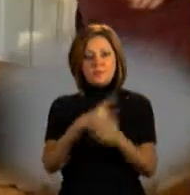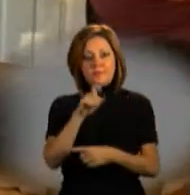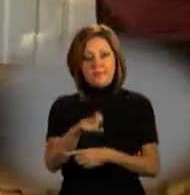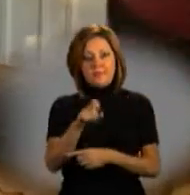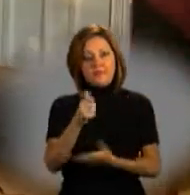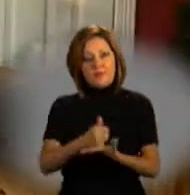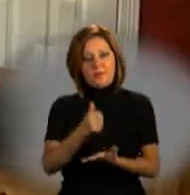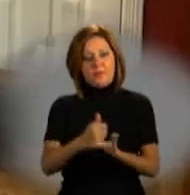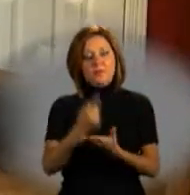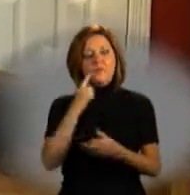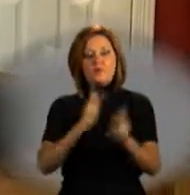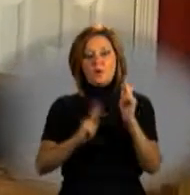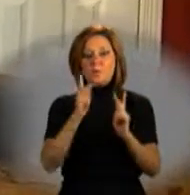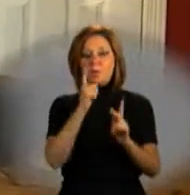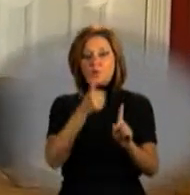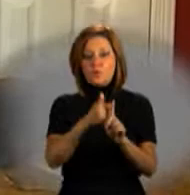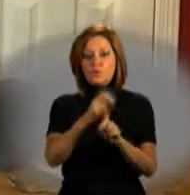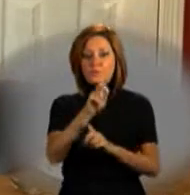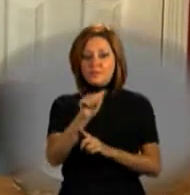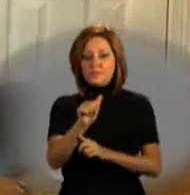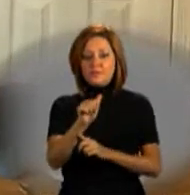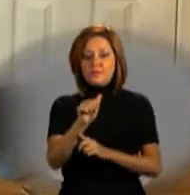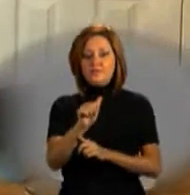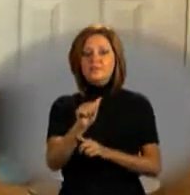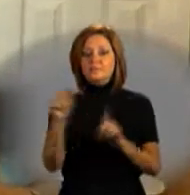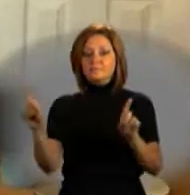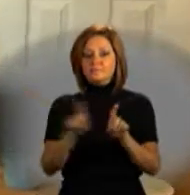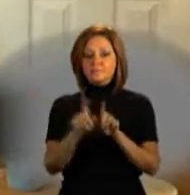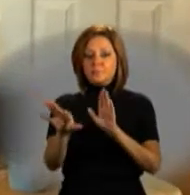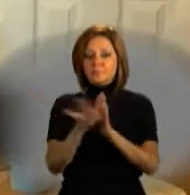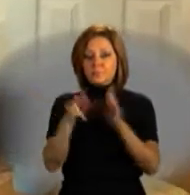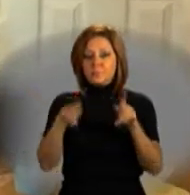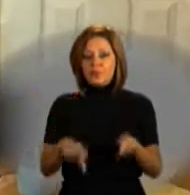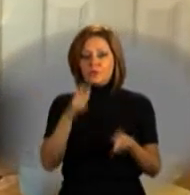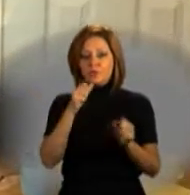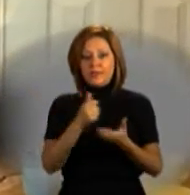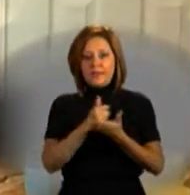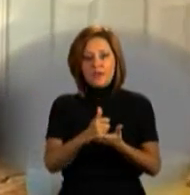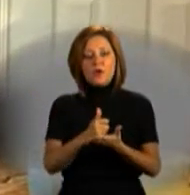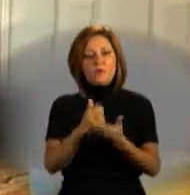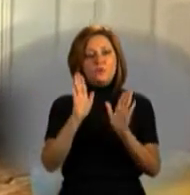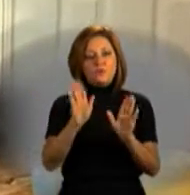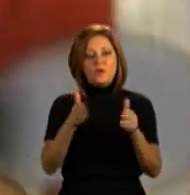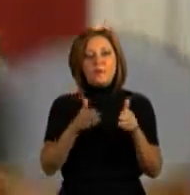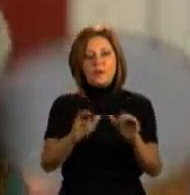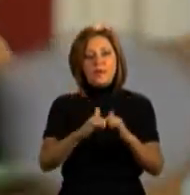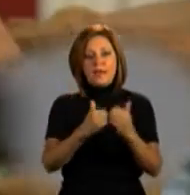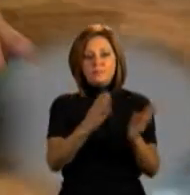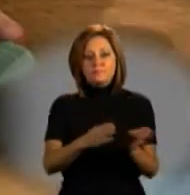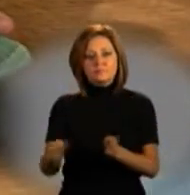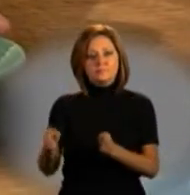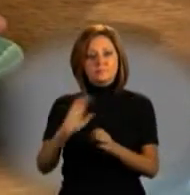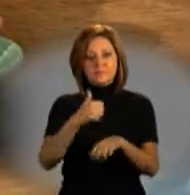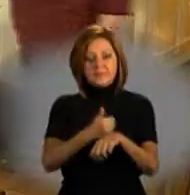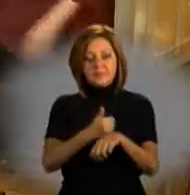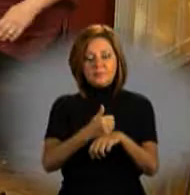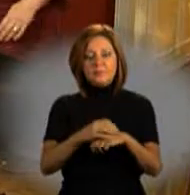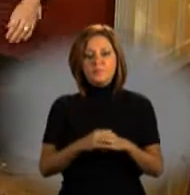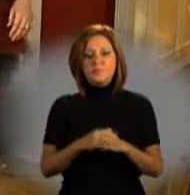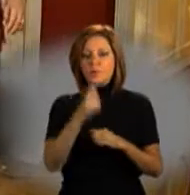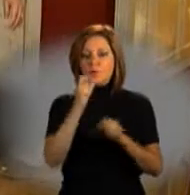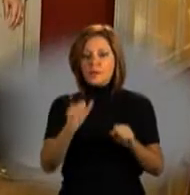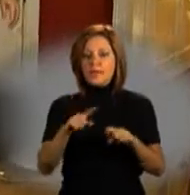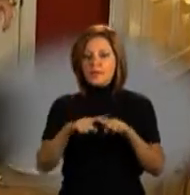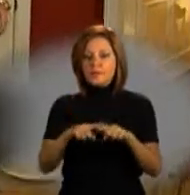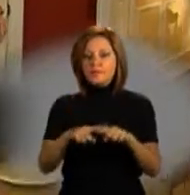help. And for persons with special needs, teaming up with a hurricane helper is a great way to be prepared. Who